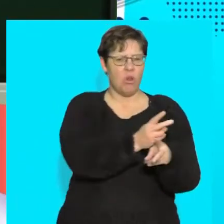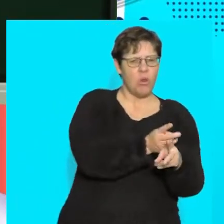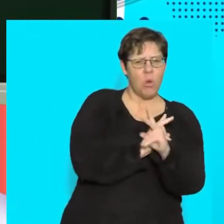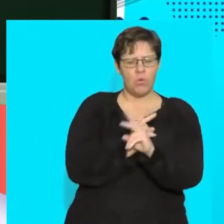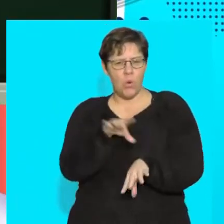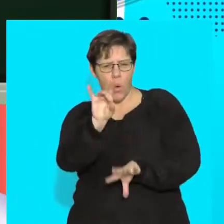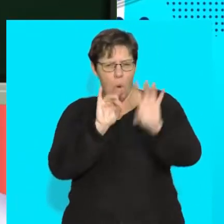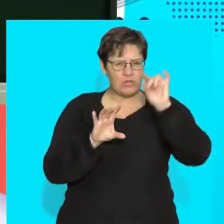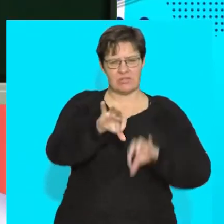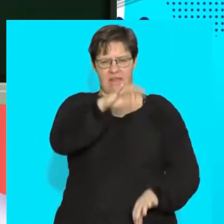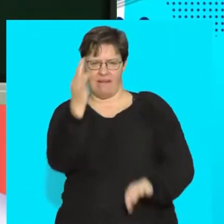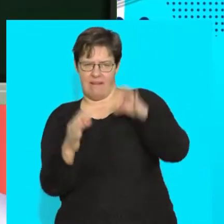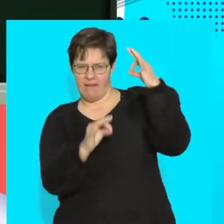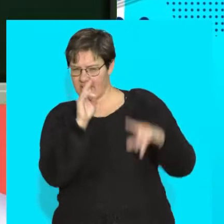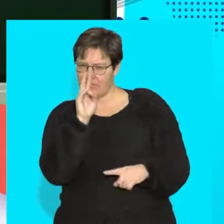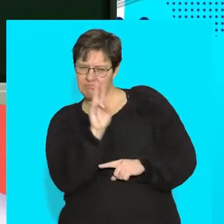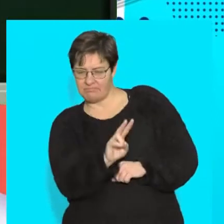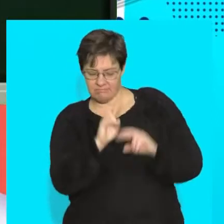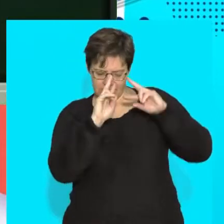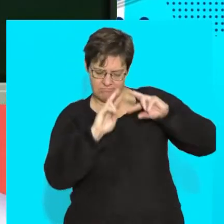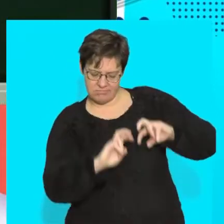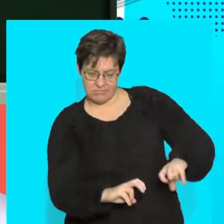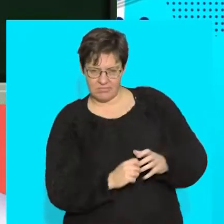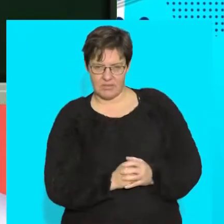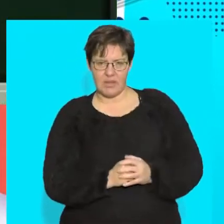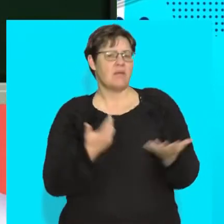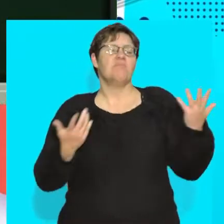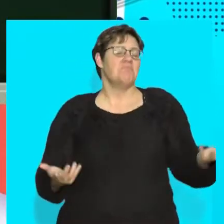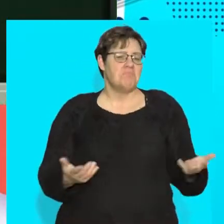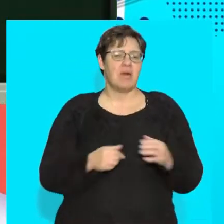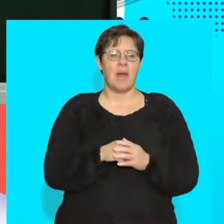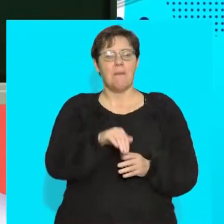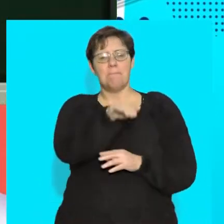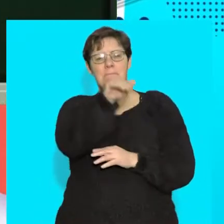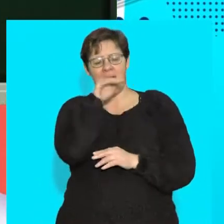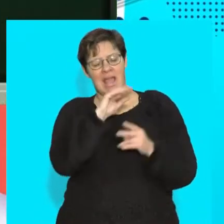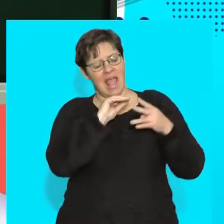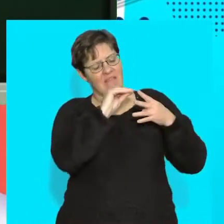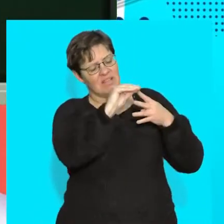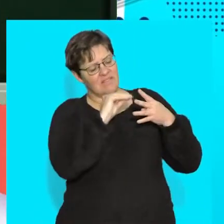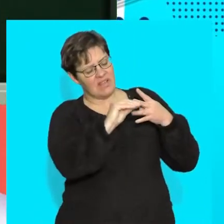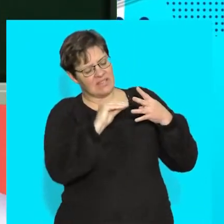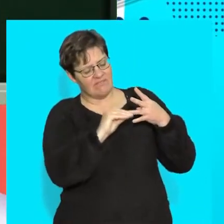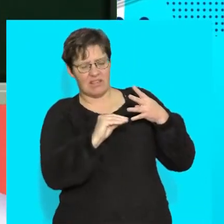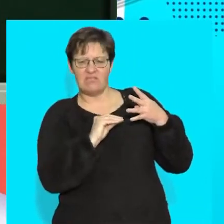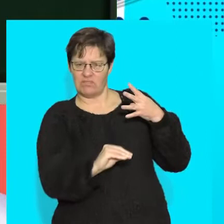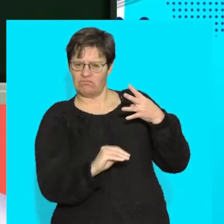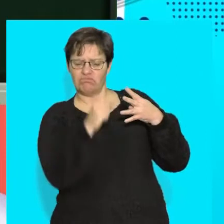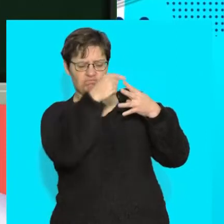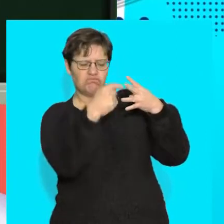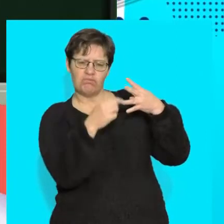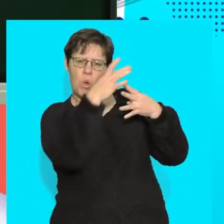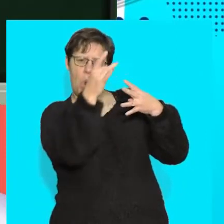loan options, right? So here we're going to look at when a bank gives you different investment options, what